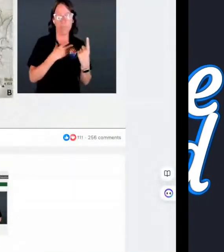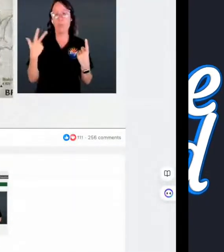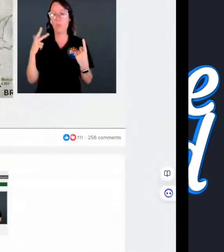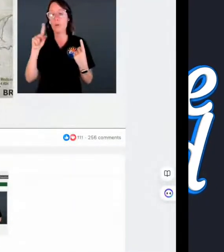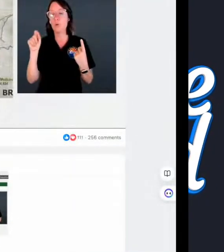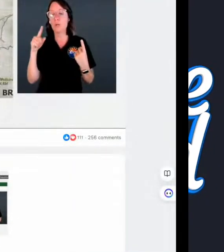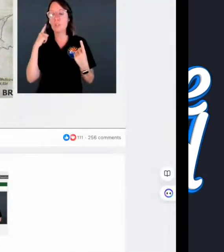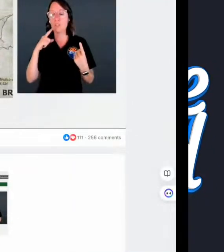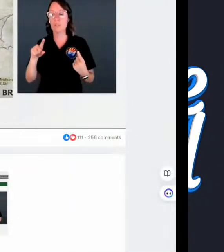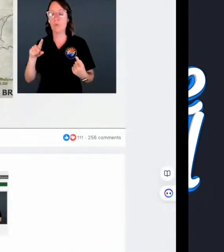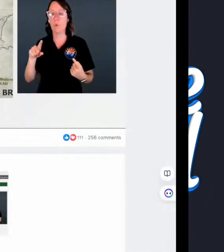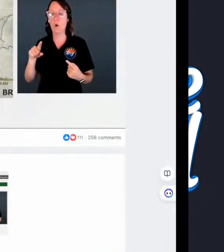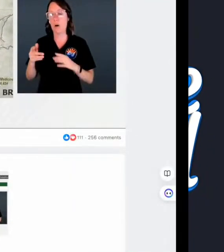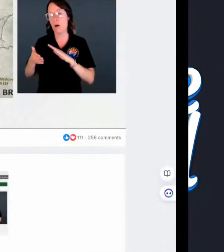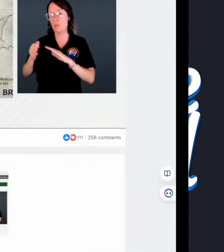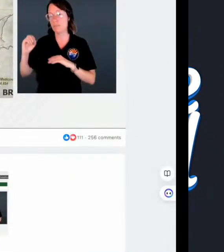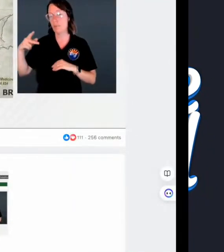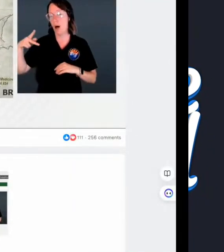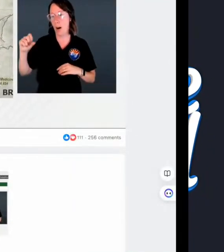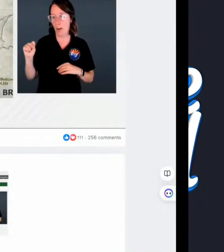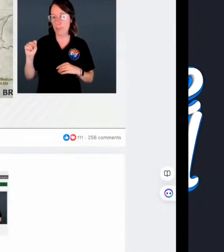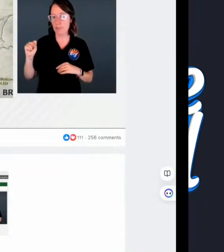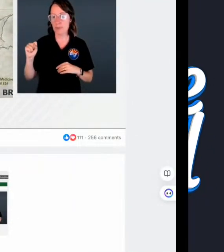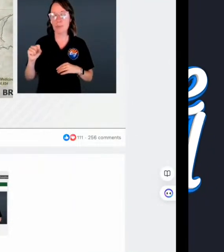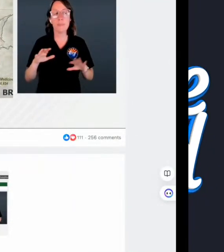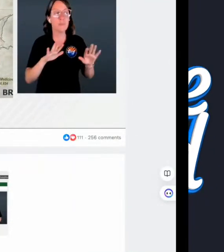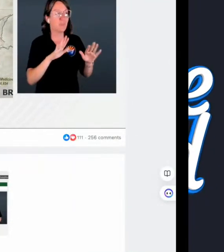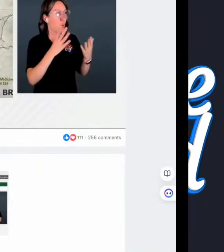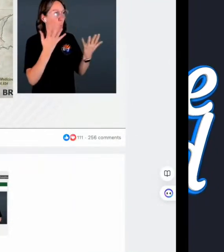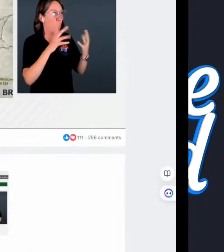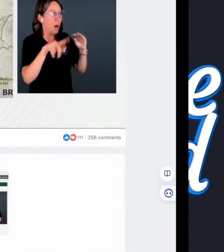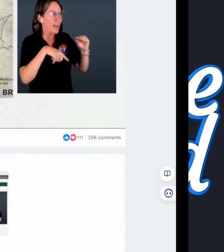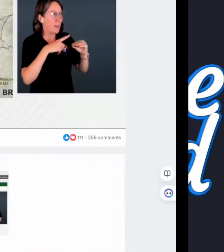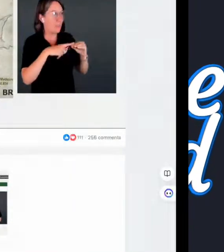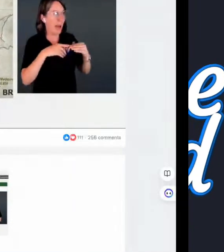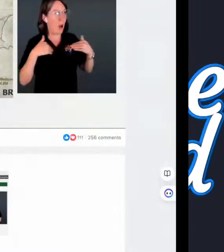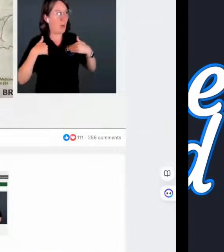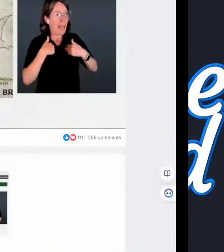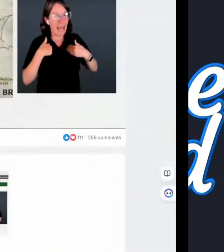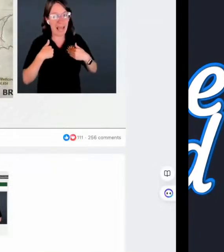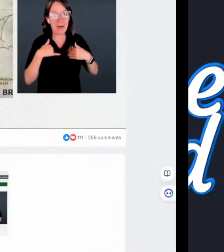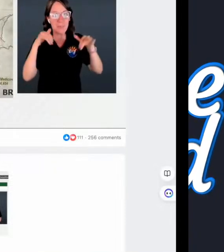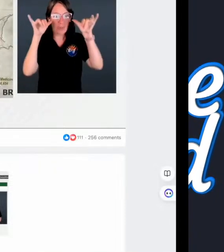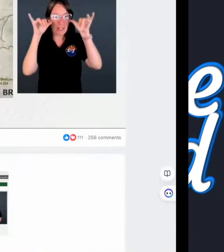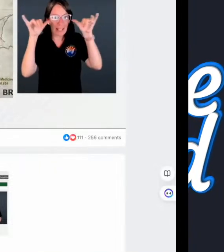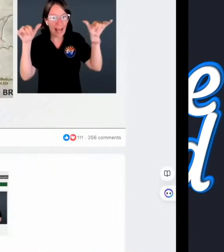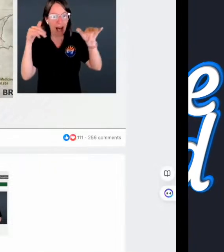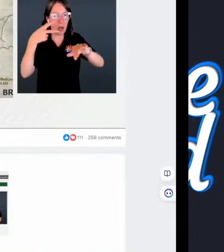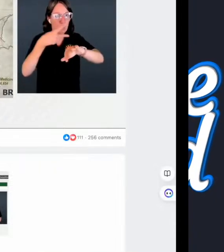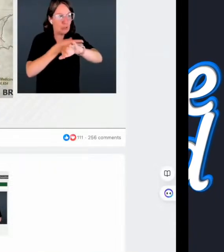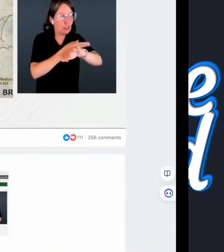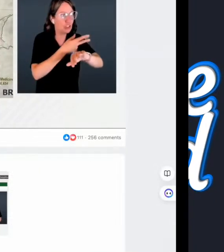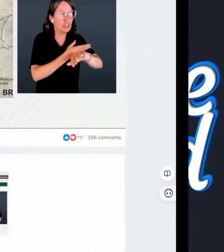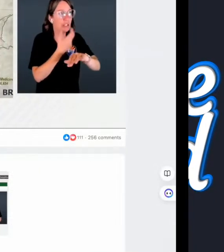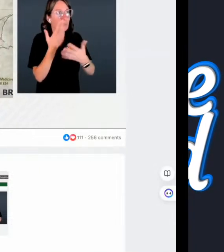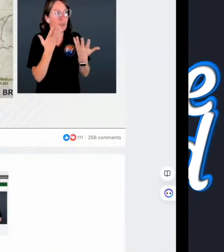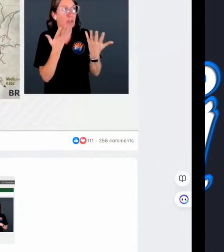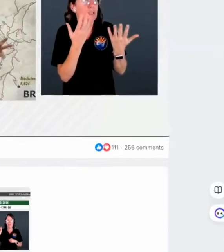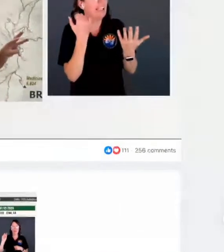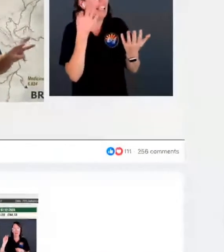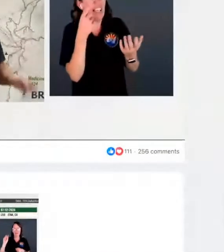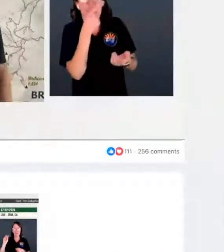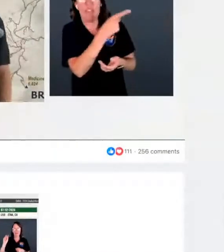So the first one is, what about our livestock? How do we get to them, the ones that we aren't able to get to?